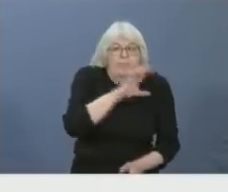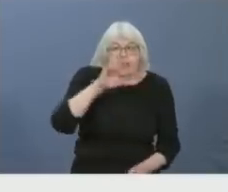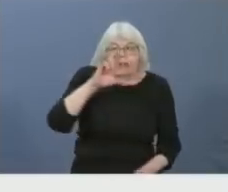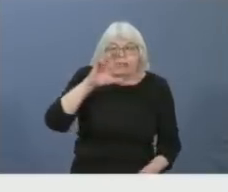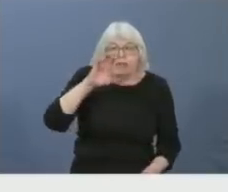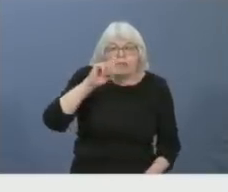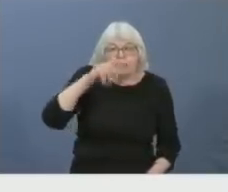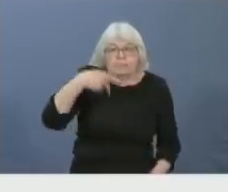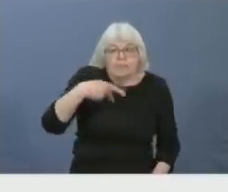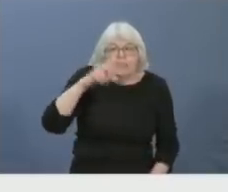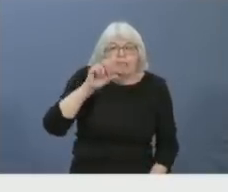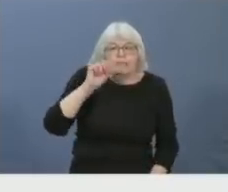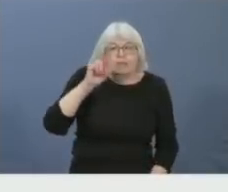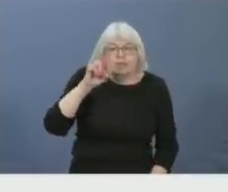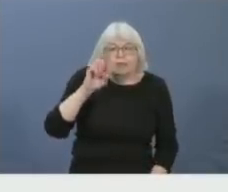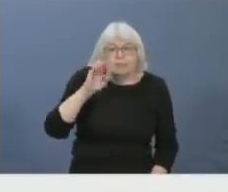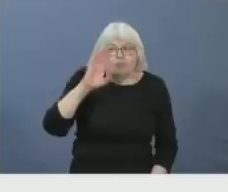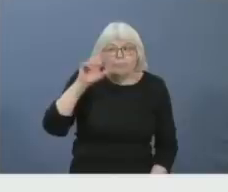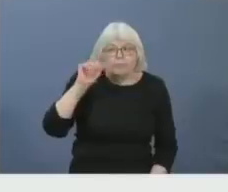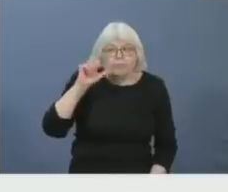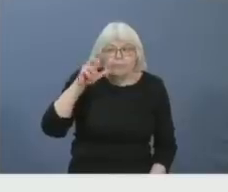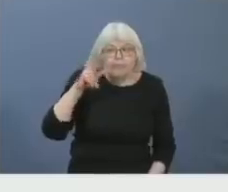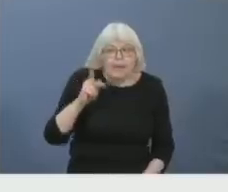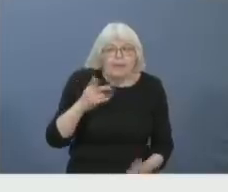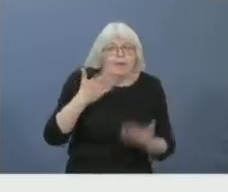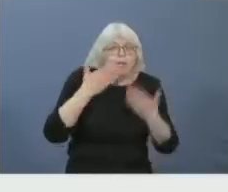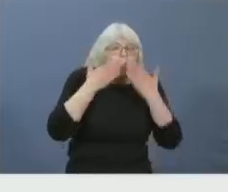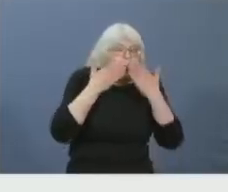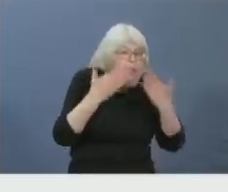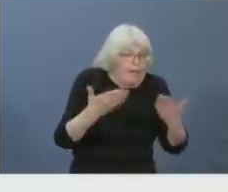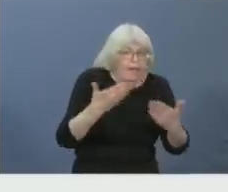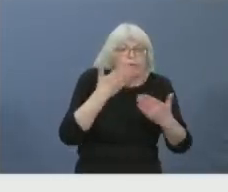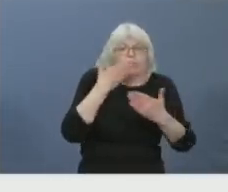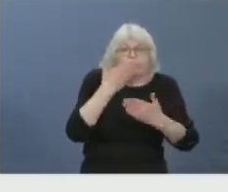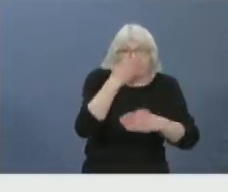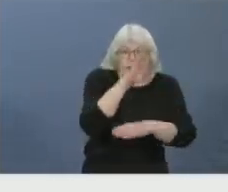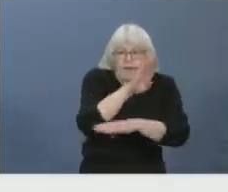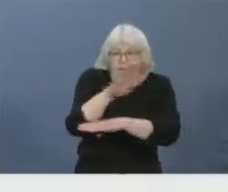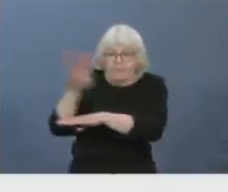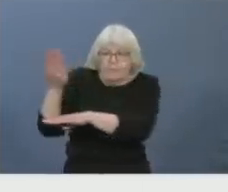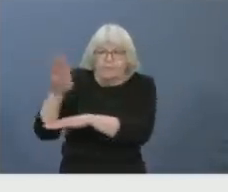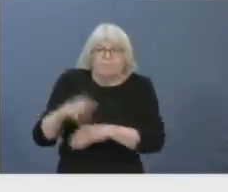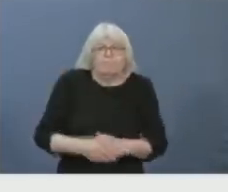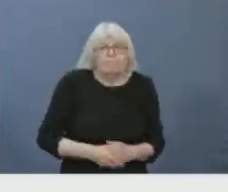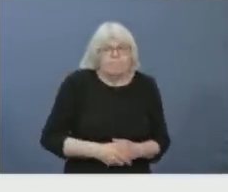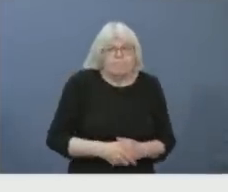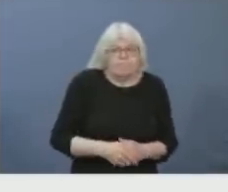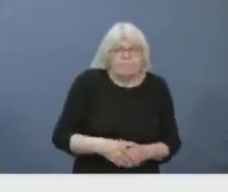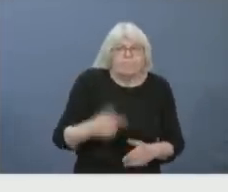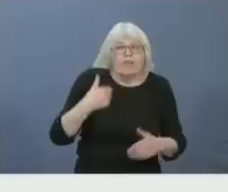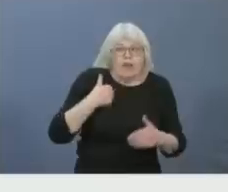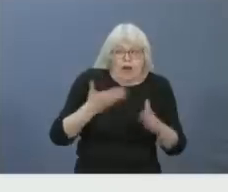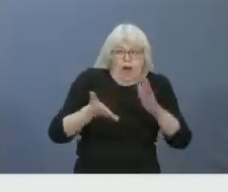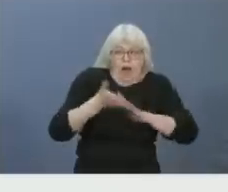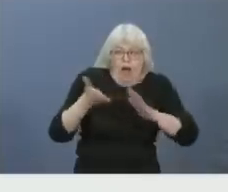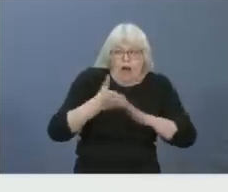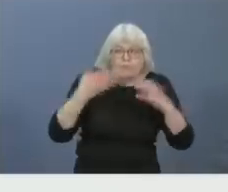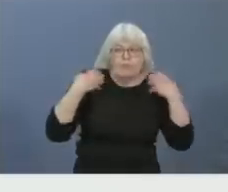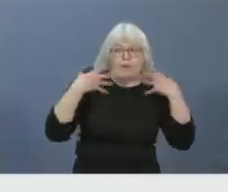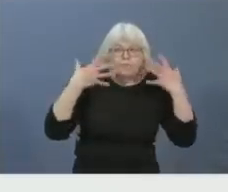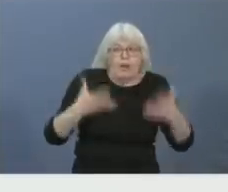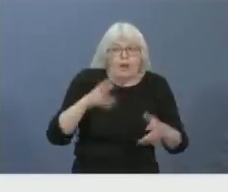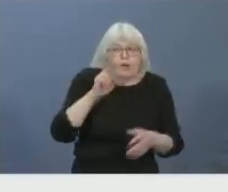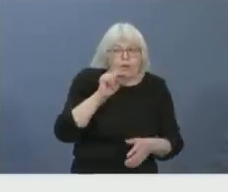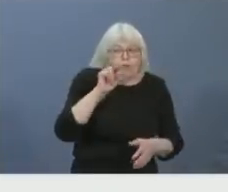Thank you, Marla. Good afternoon. I'm Chief Superintendent Sue Black, the Criminal Operations Officer for the Nova Scotia RCMP. Thank